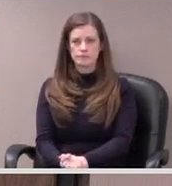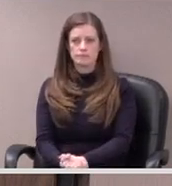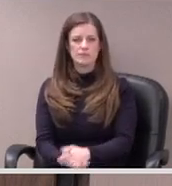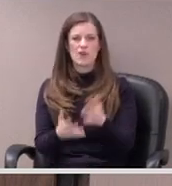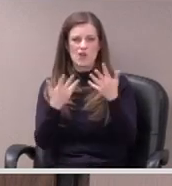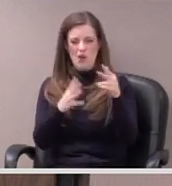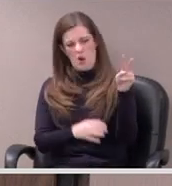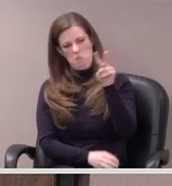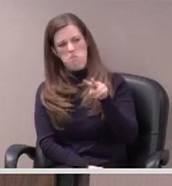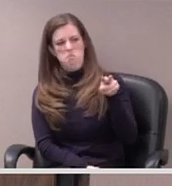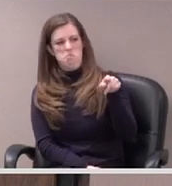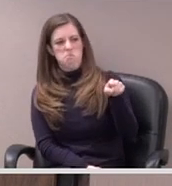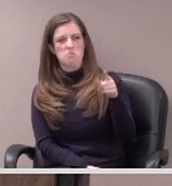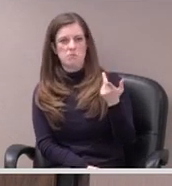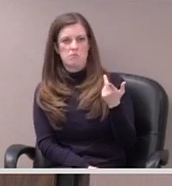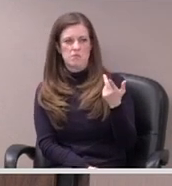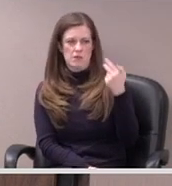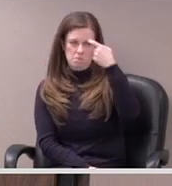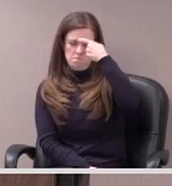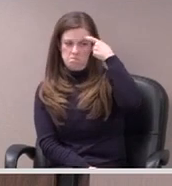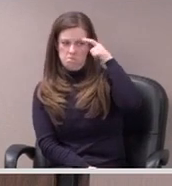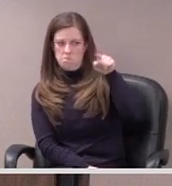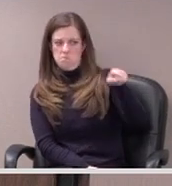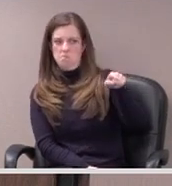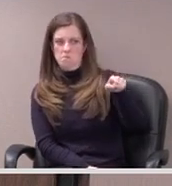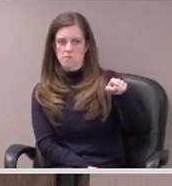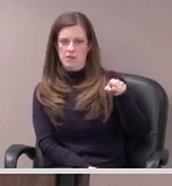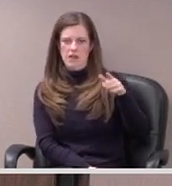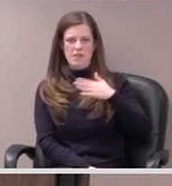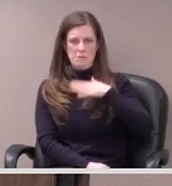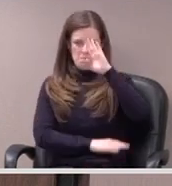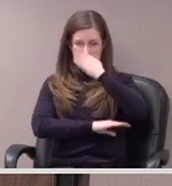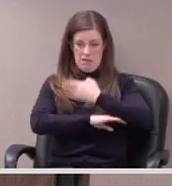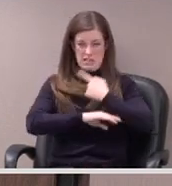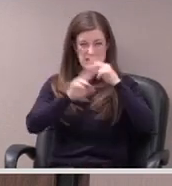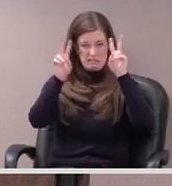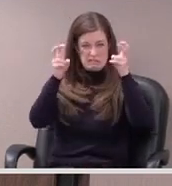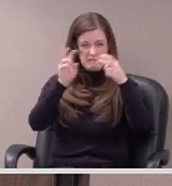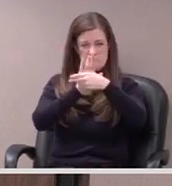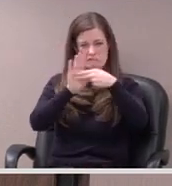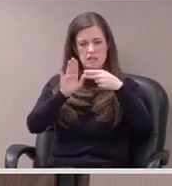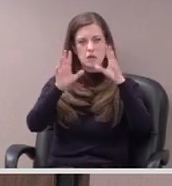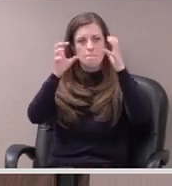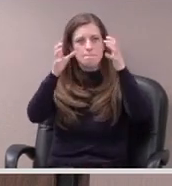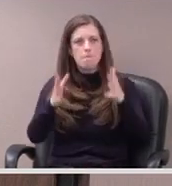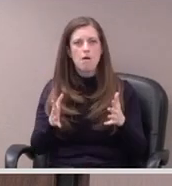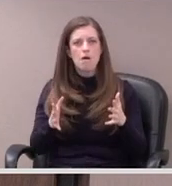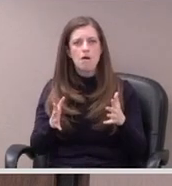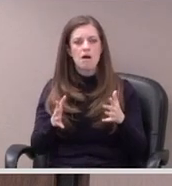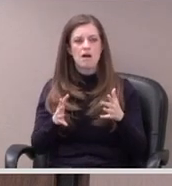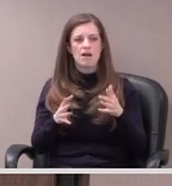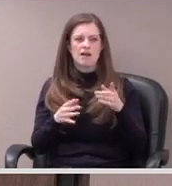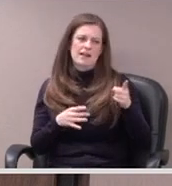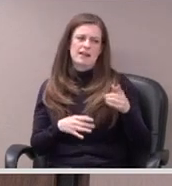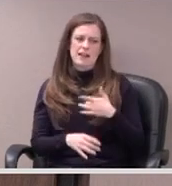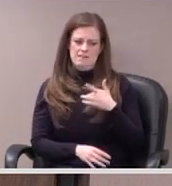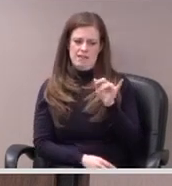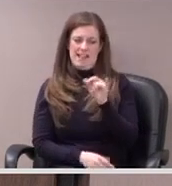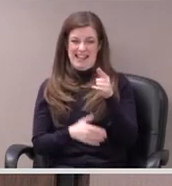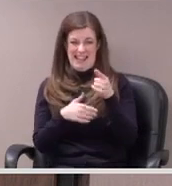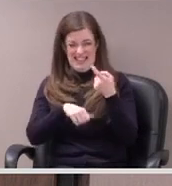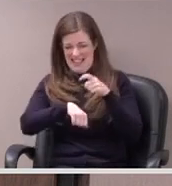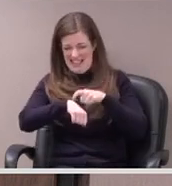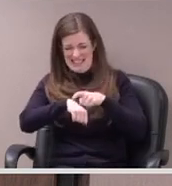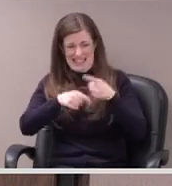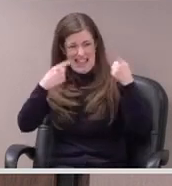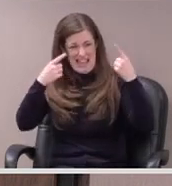They already looking at him and have a mad frame of, my son is a monster, and he's not. He felt like in that time frame of